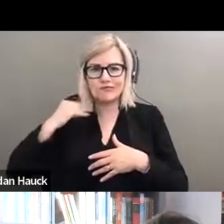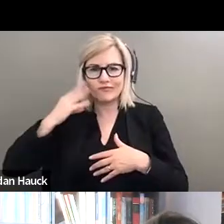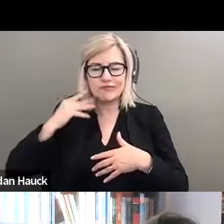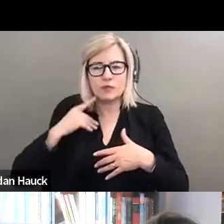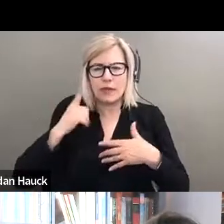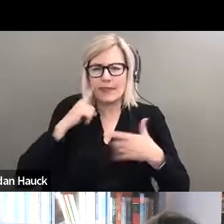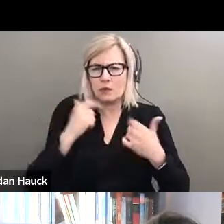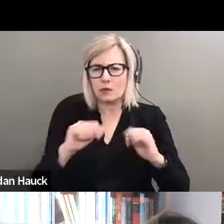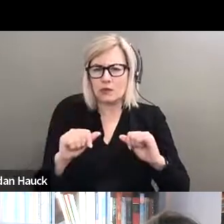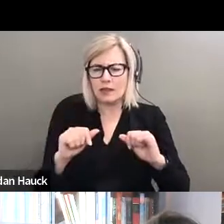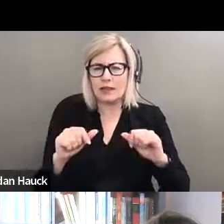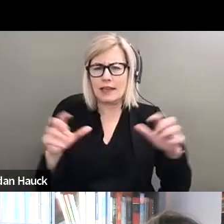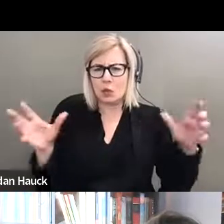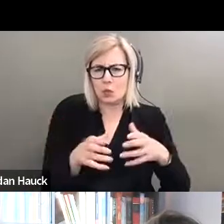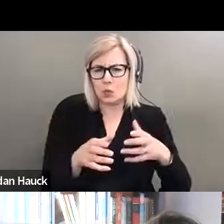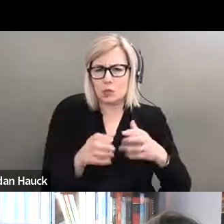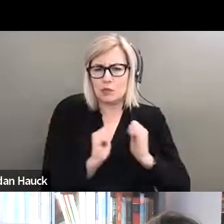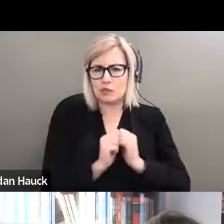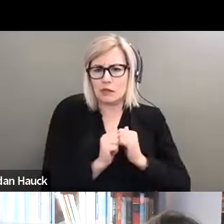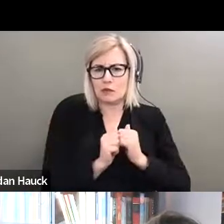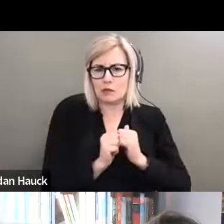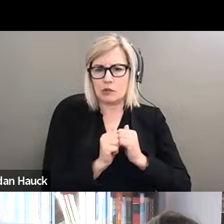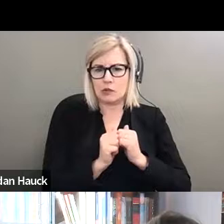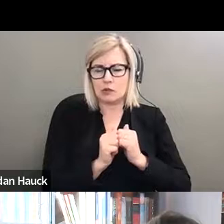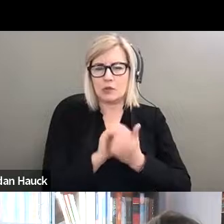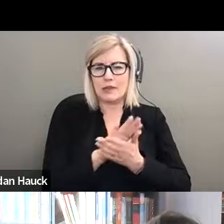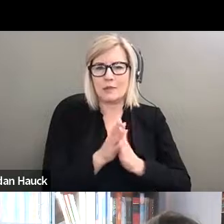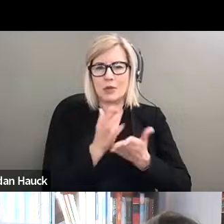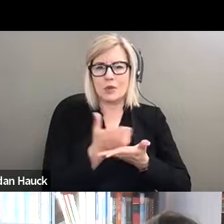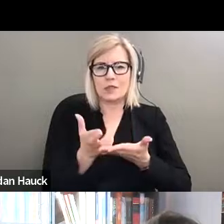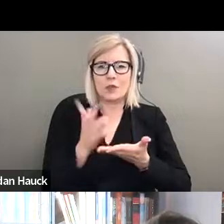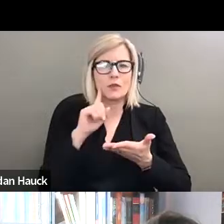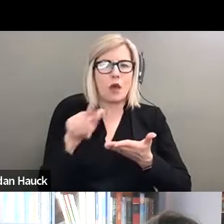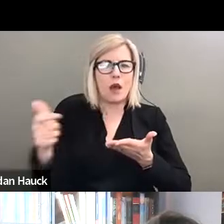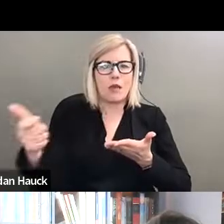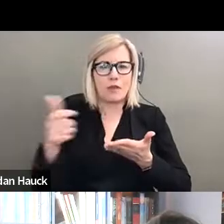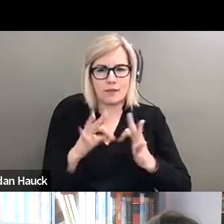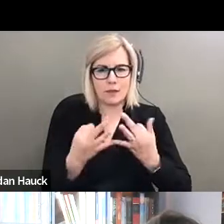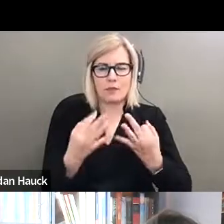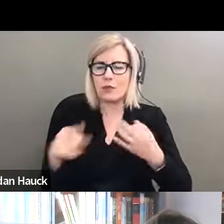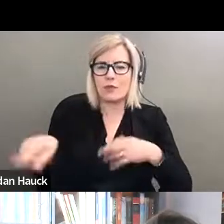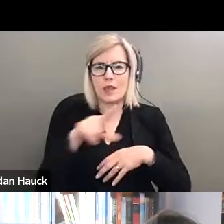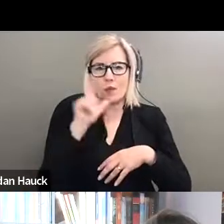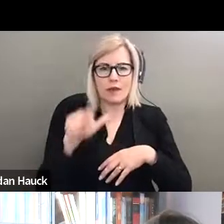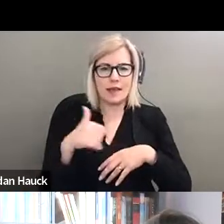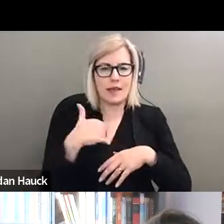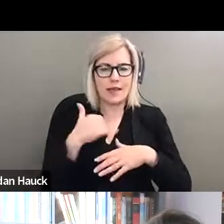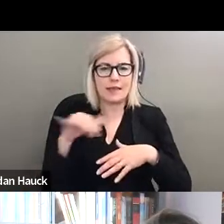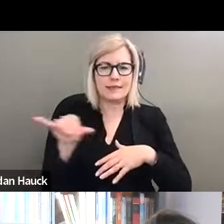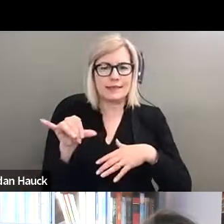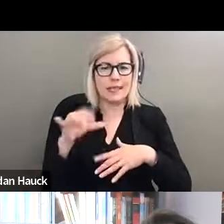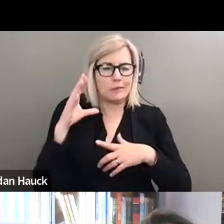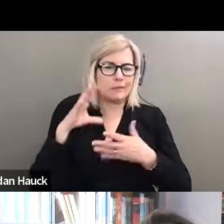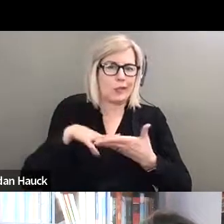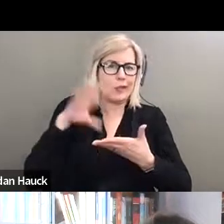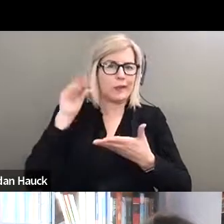they're trying to get a little group together to be a resource to other families, so they don't have to have that same learning curve that